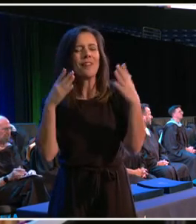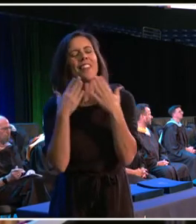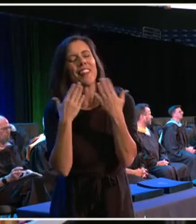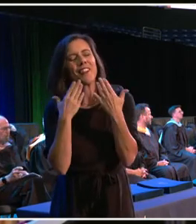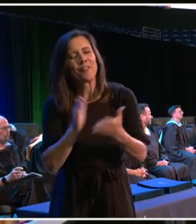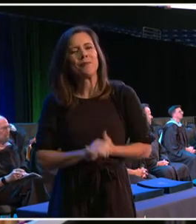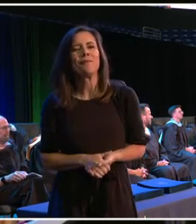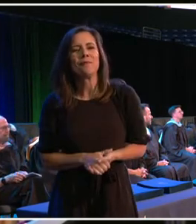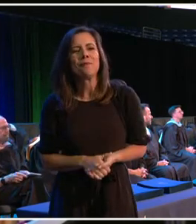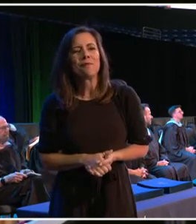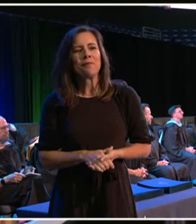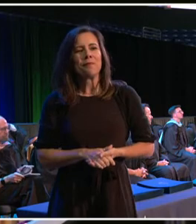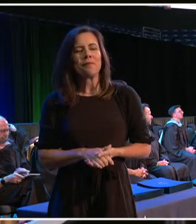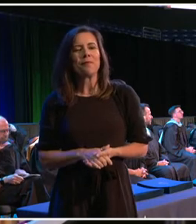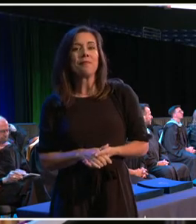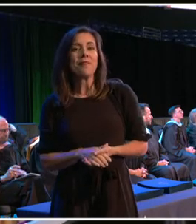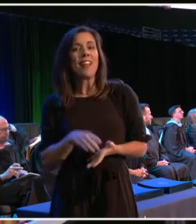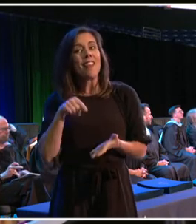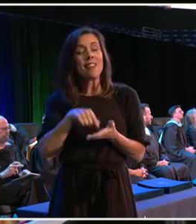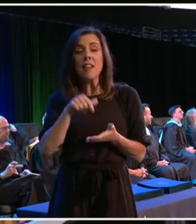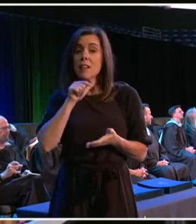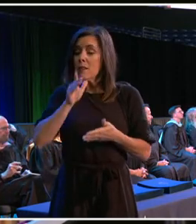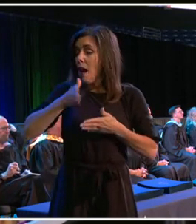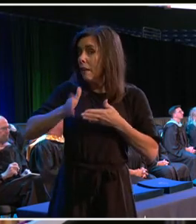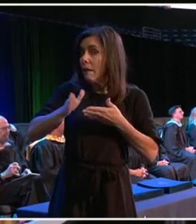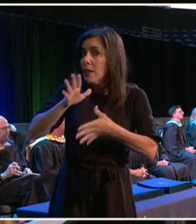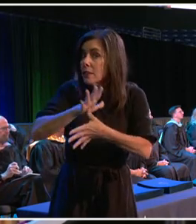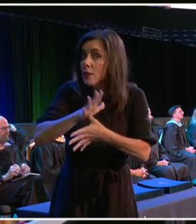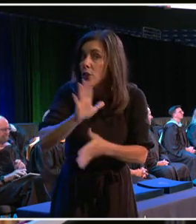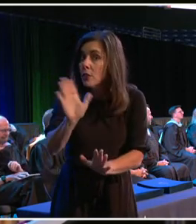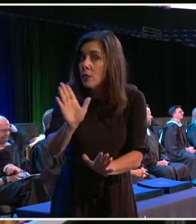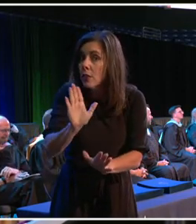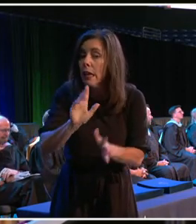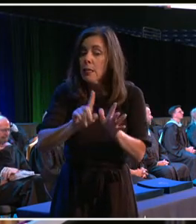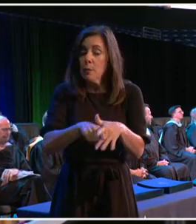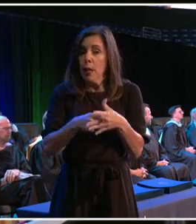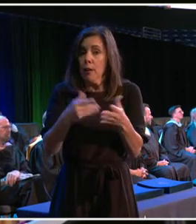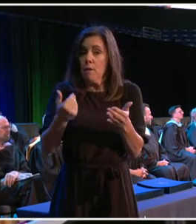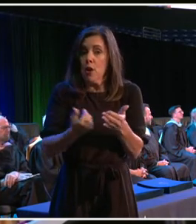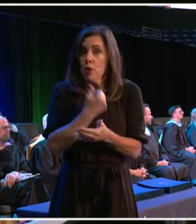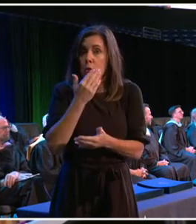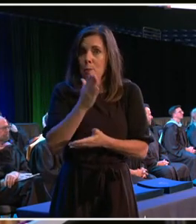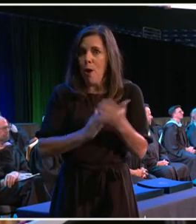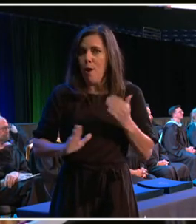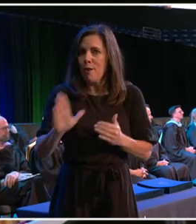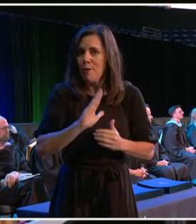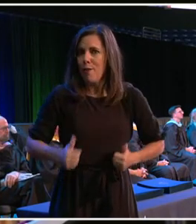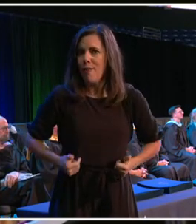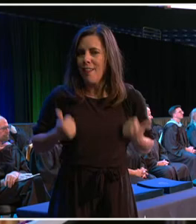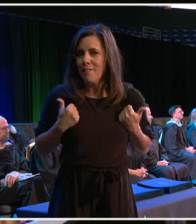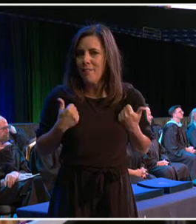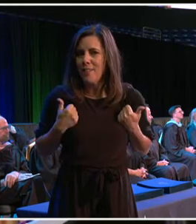you. This is not an end, seniors, but a beginning of a new era of our lives.